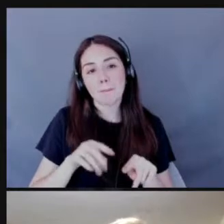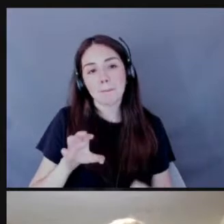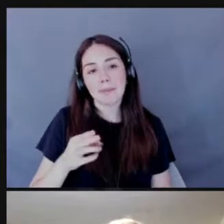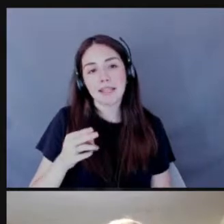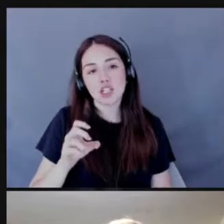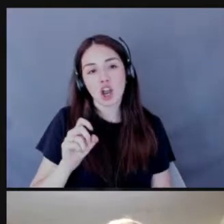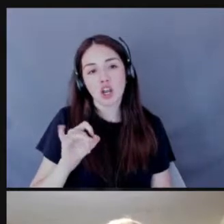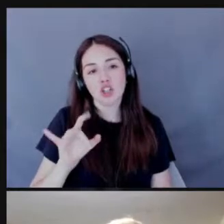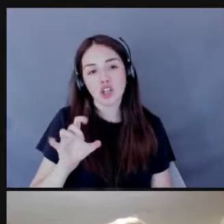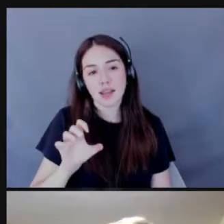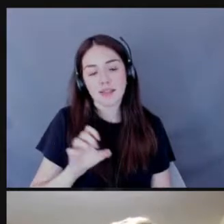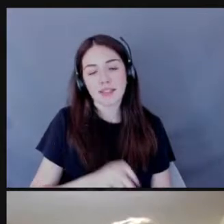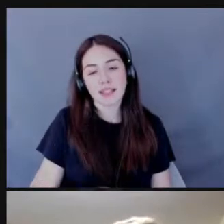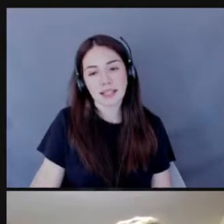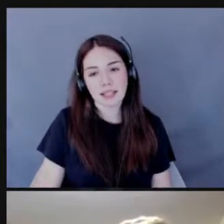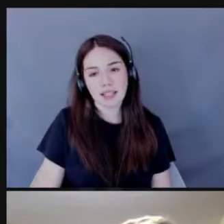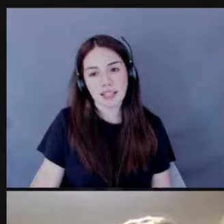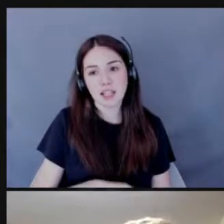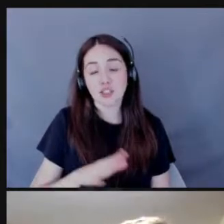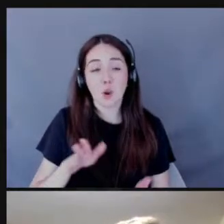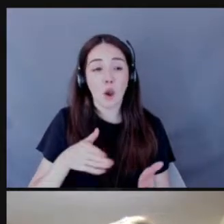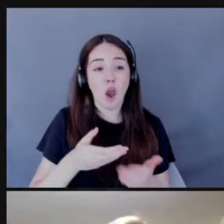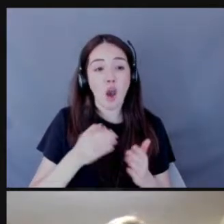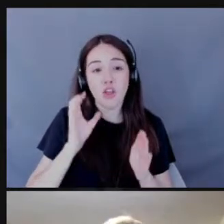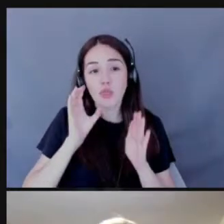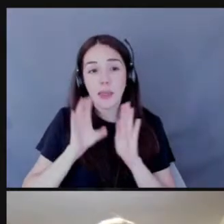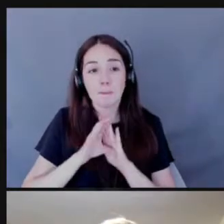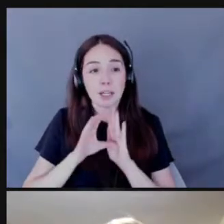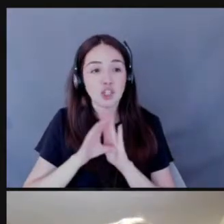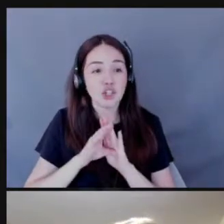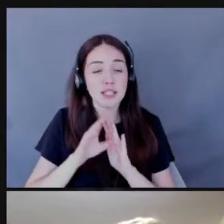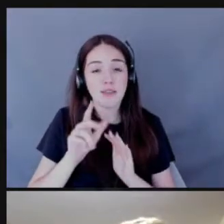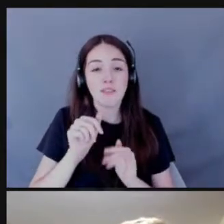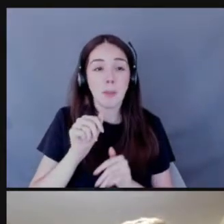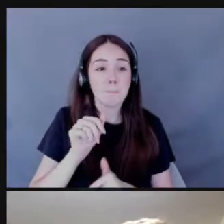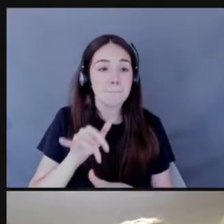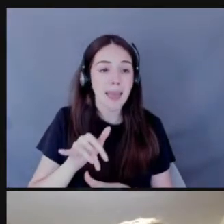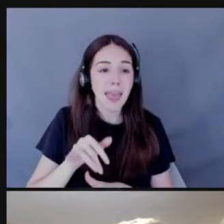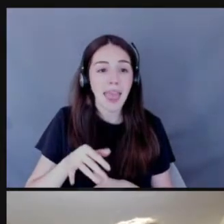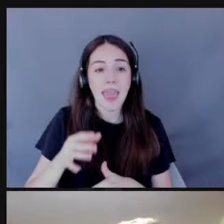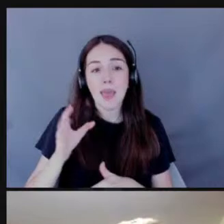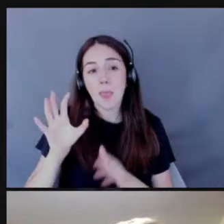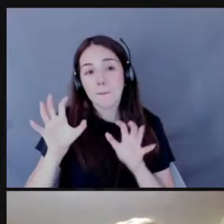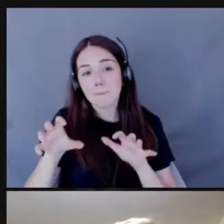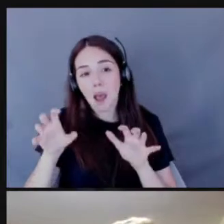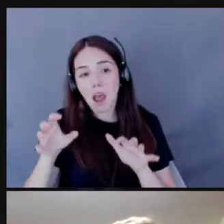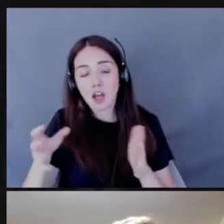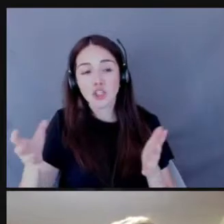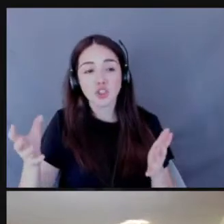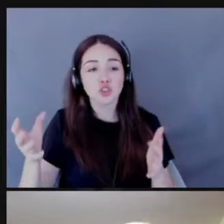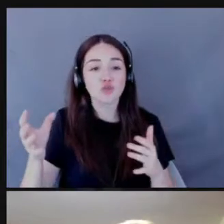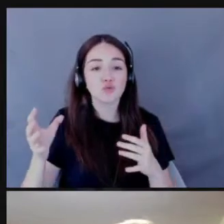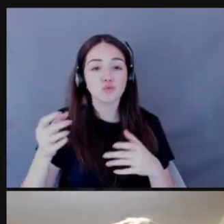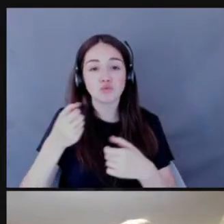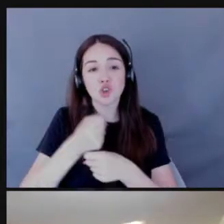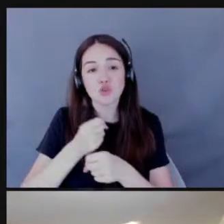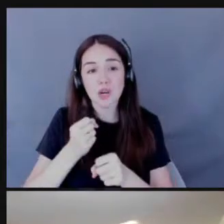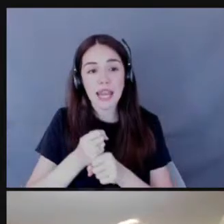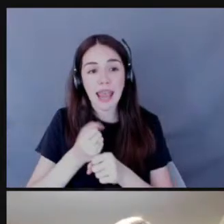that took all the imagery of the bay and the sea monster and kind of wove it all together into this, what you're looking at